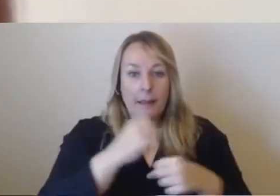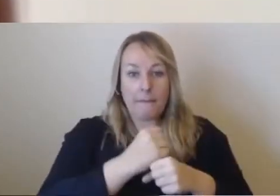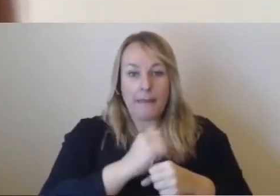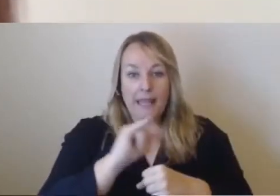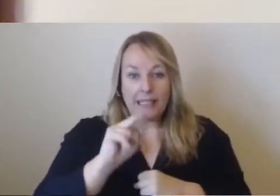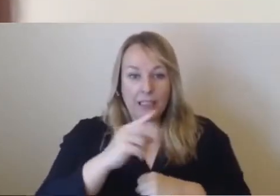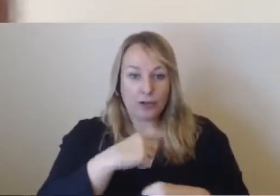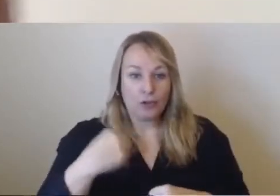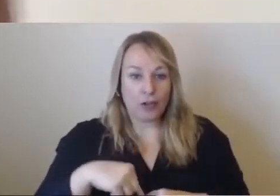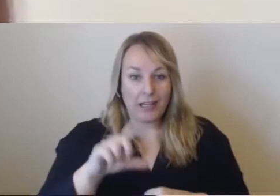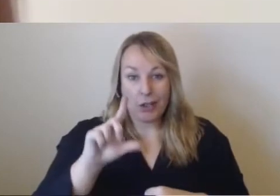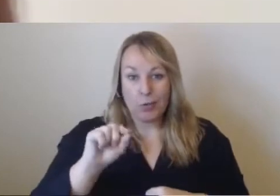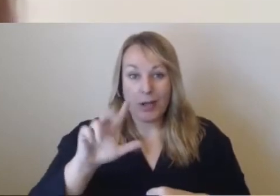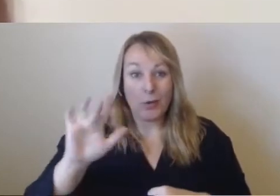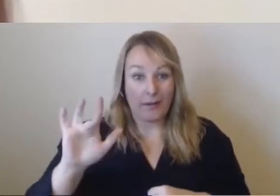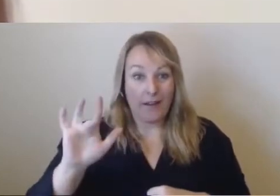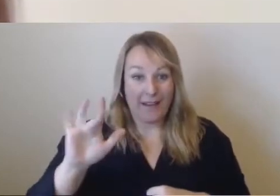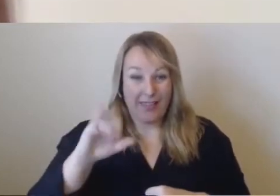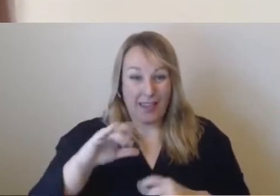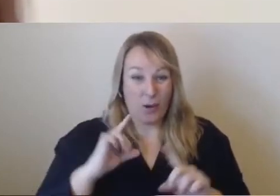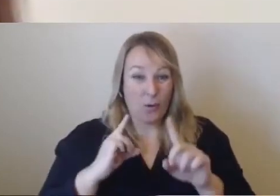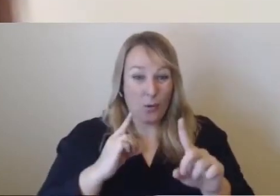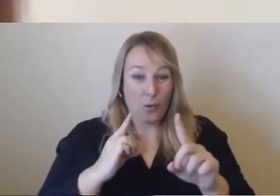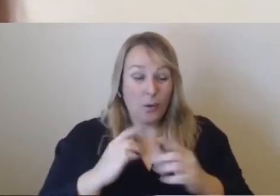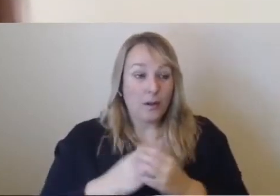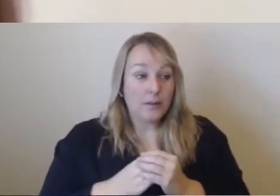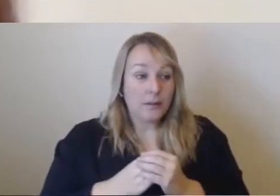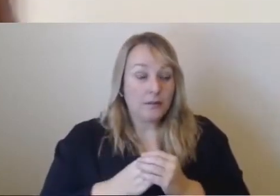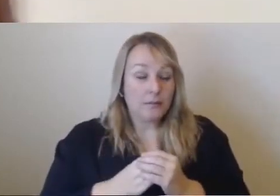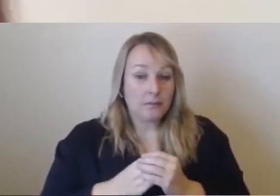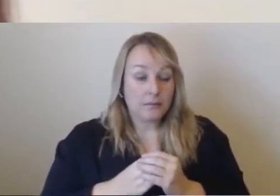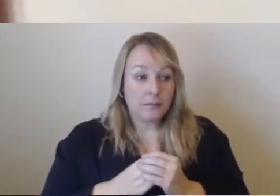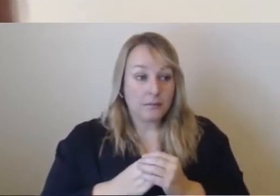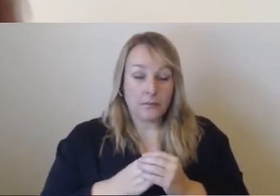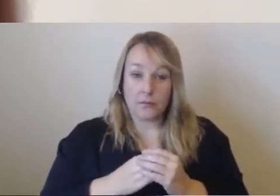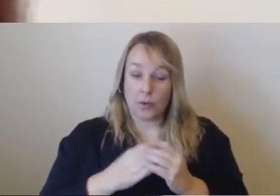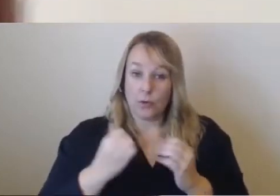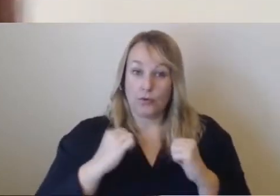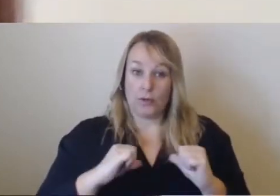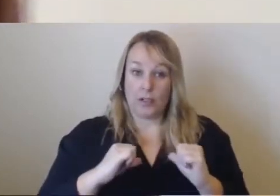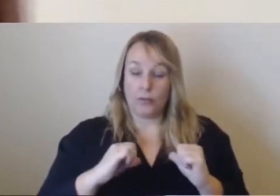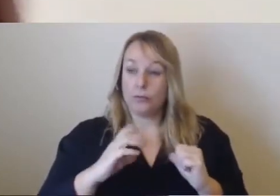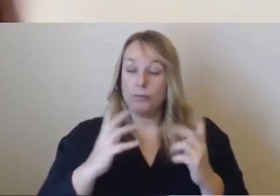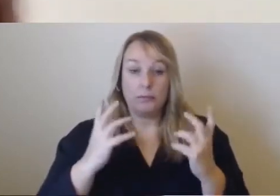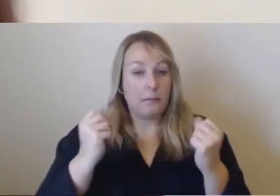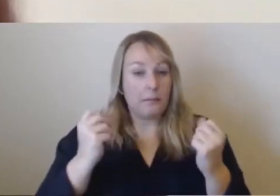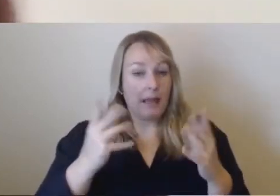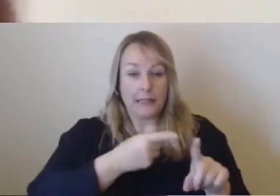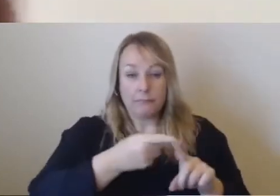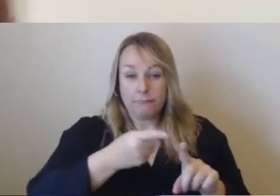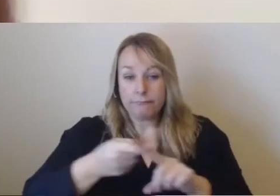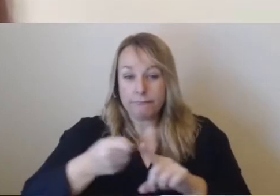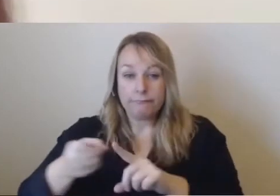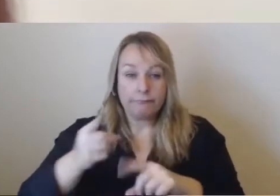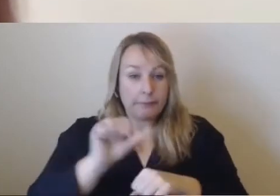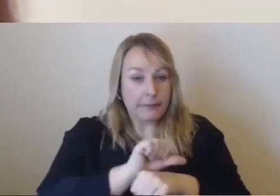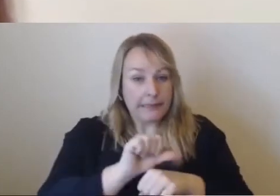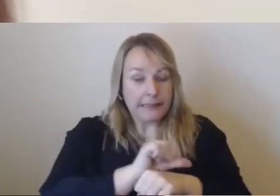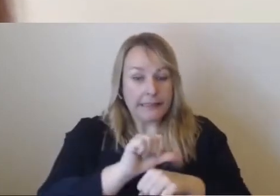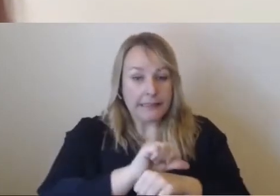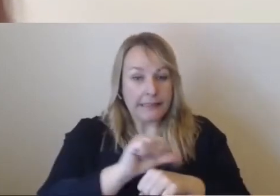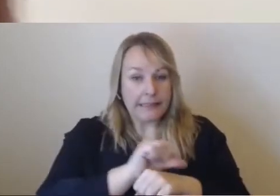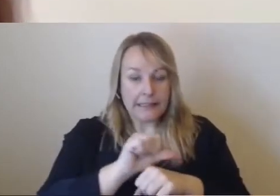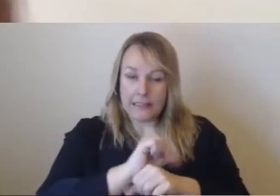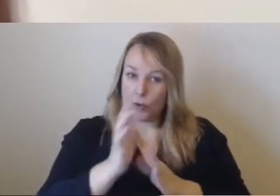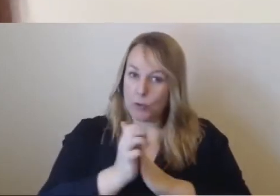2025 initiative with China, you know, working towards having a leading role in certain industries. But during the trade war, I